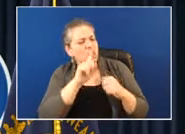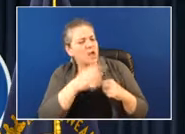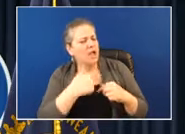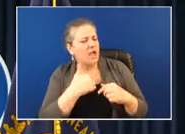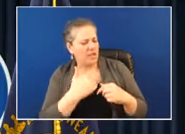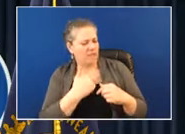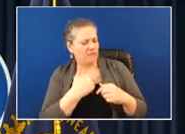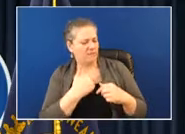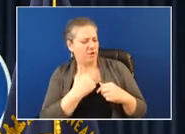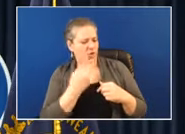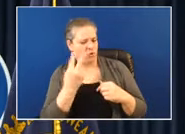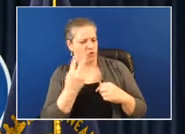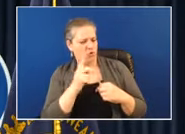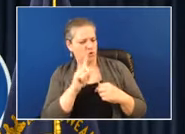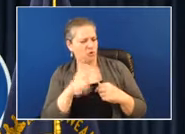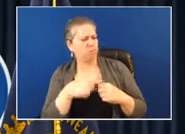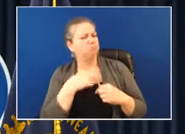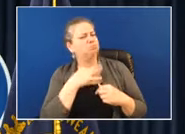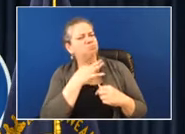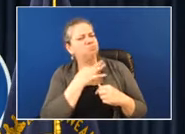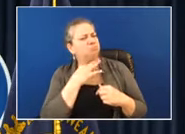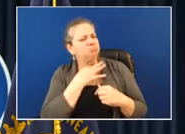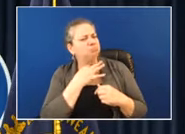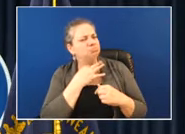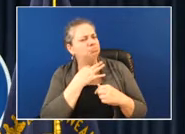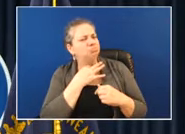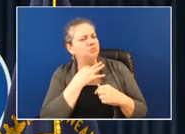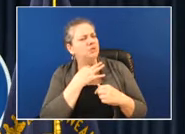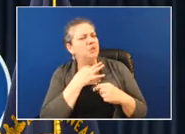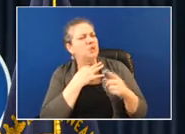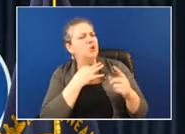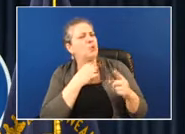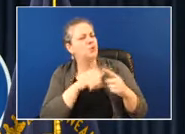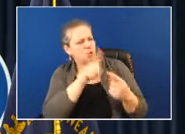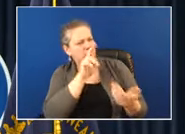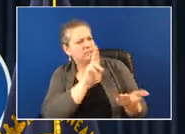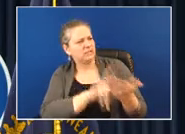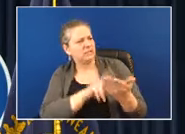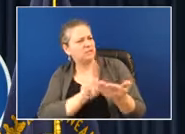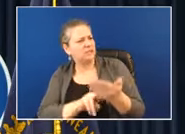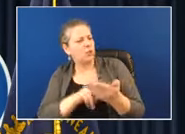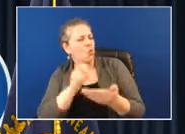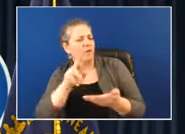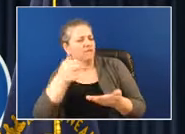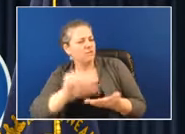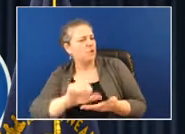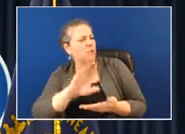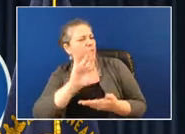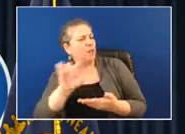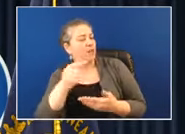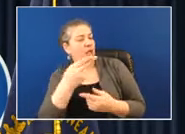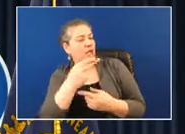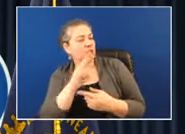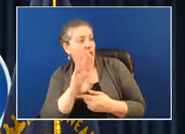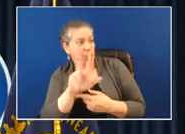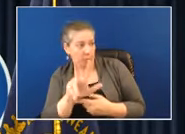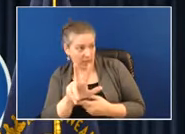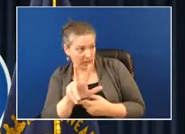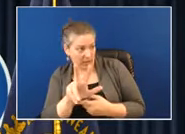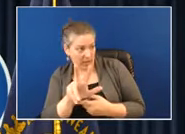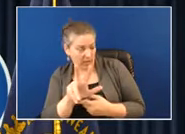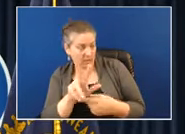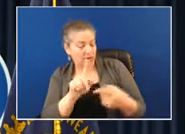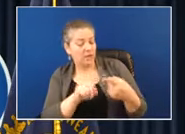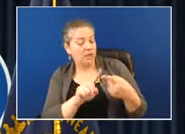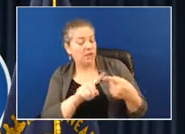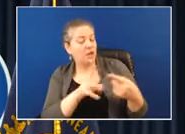that I was curious to see when you might be signing or vetoing them. One would be House Bill 3, the abortion bill, and the other would